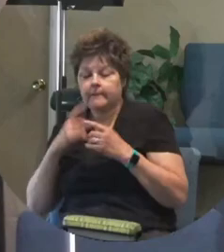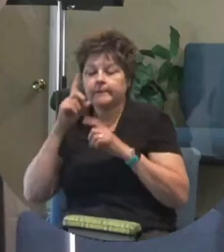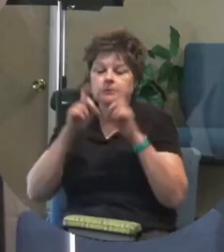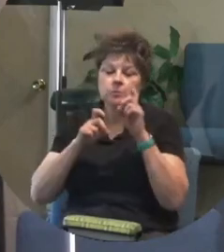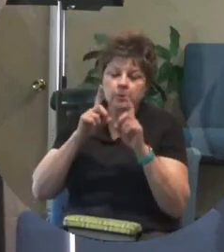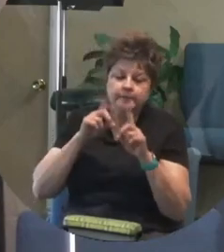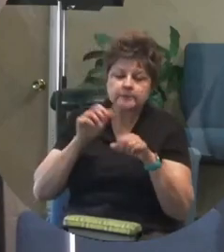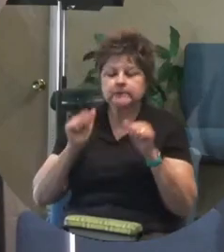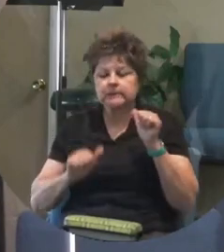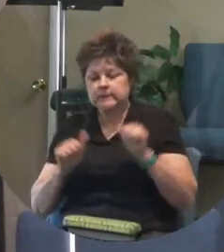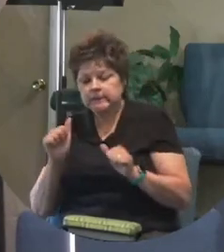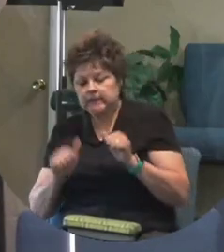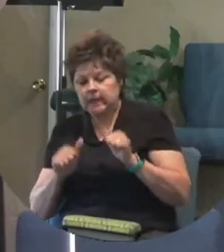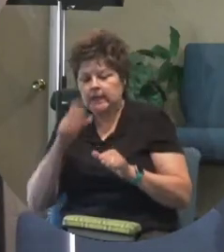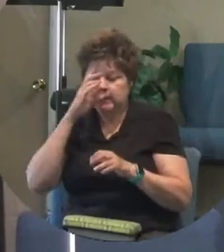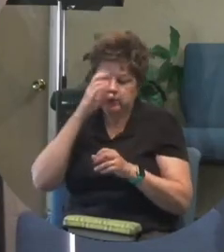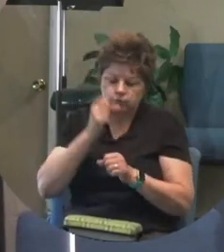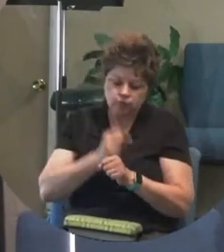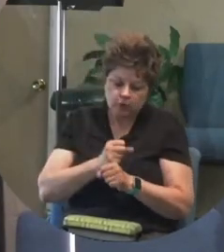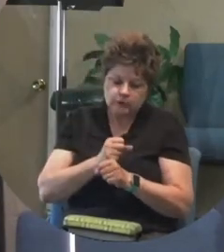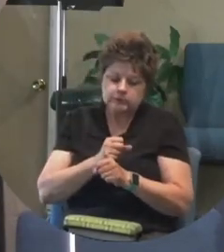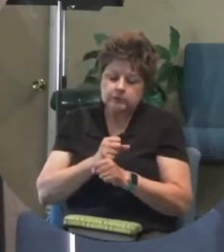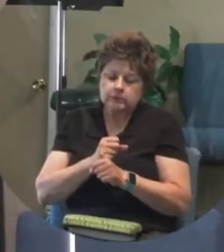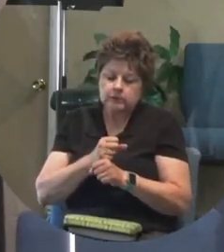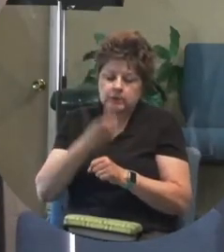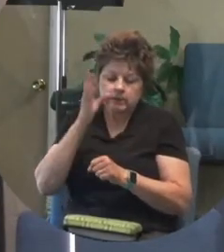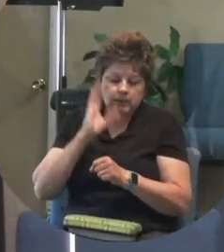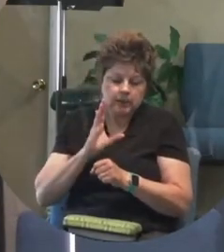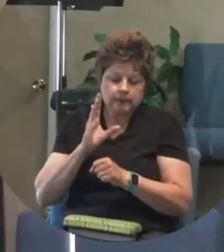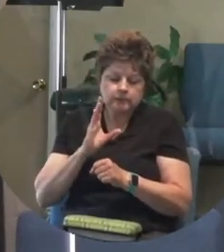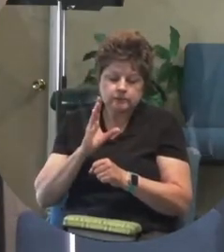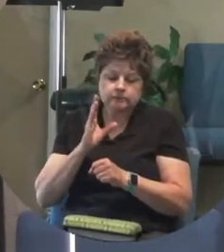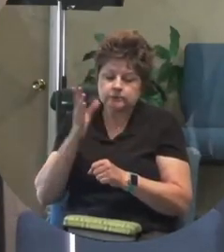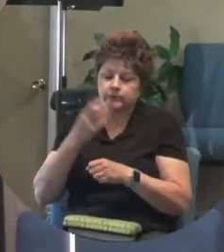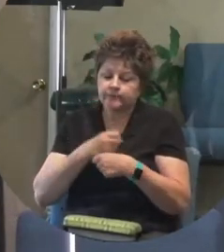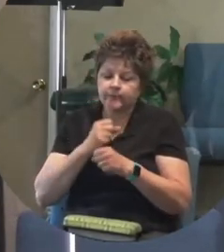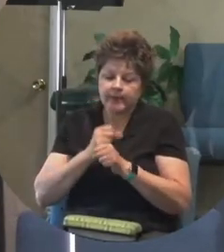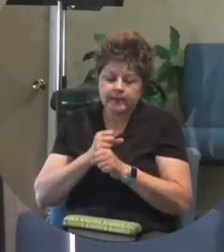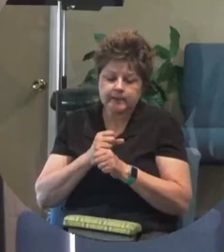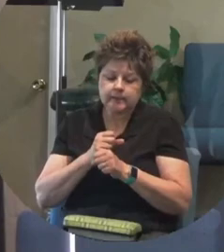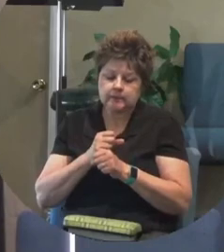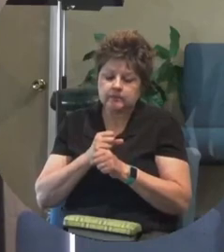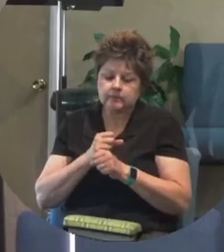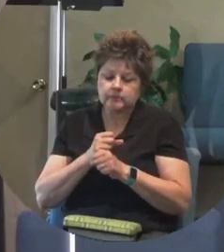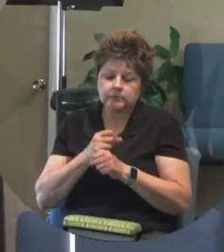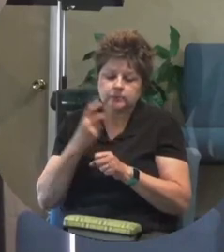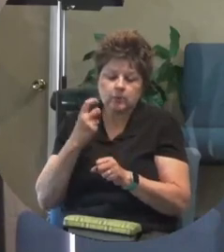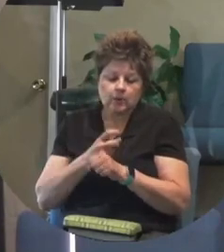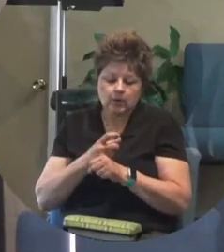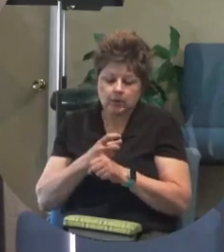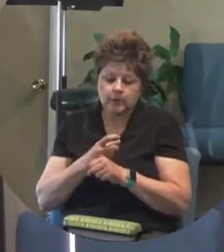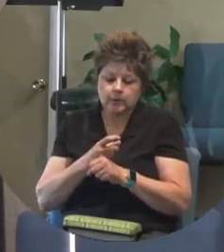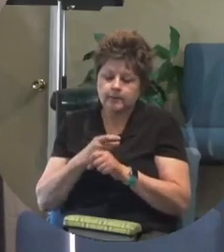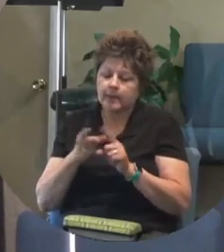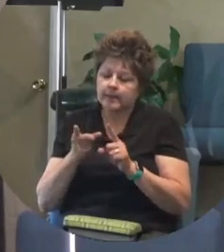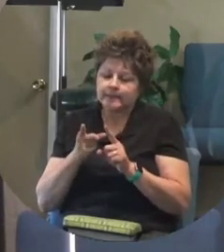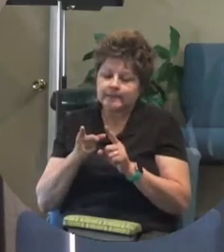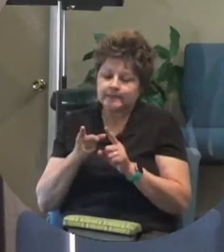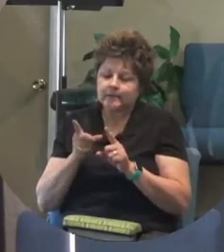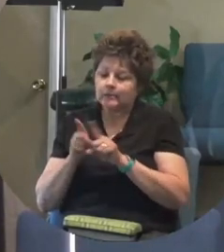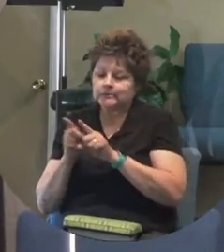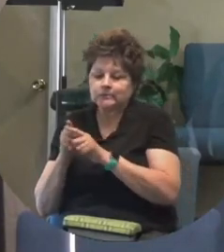and to doubt and to trust. And God, you've made it so hard, yet you've made it so